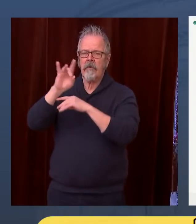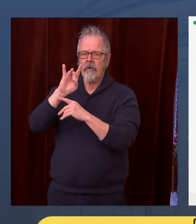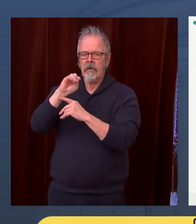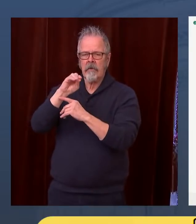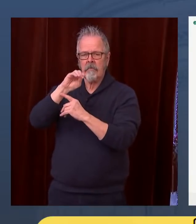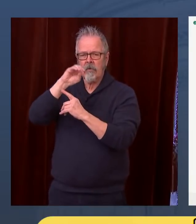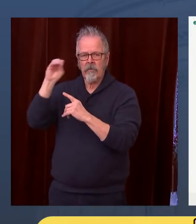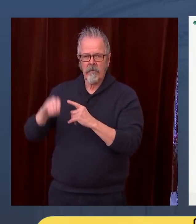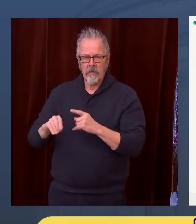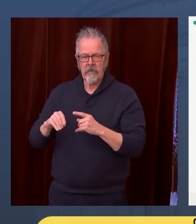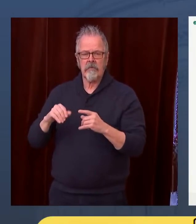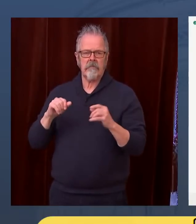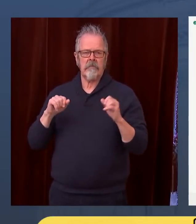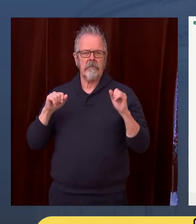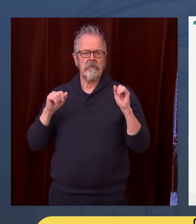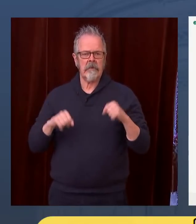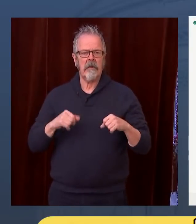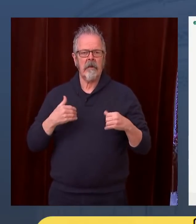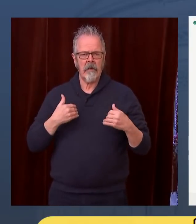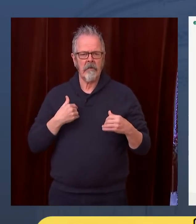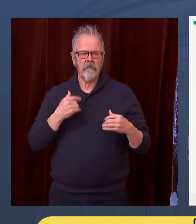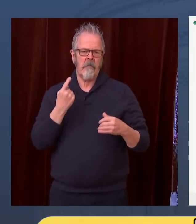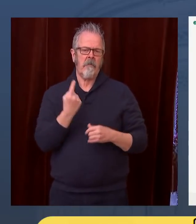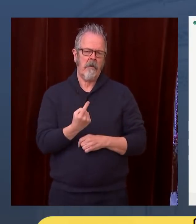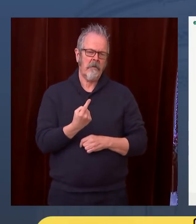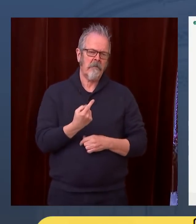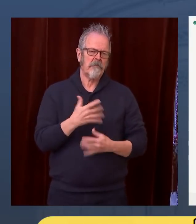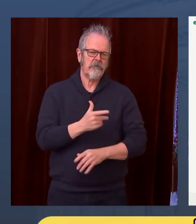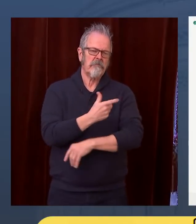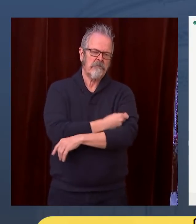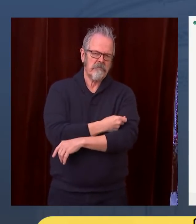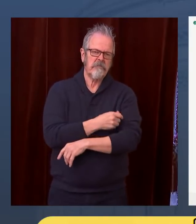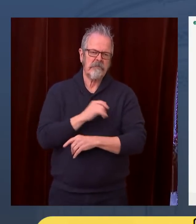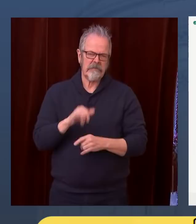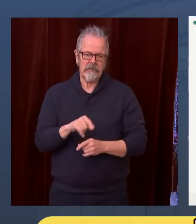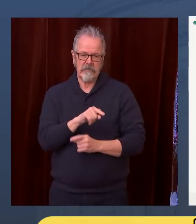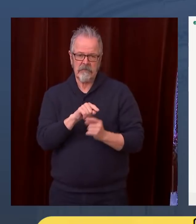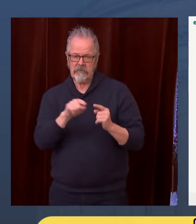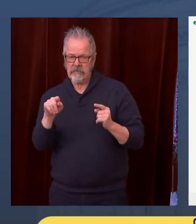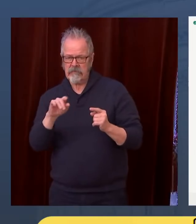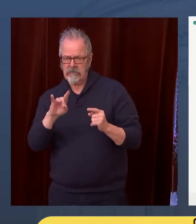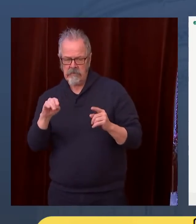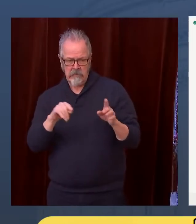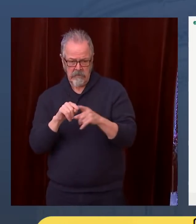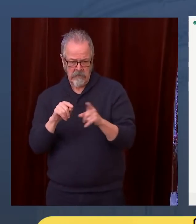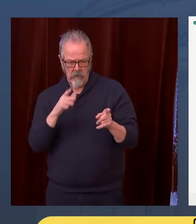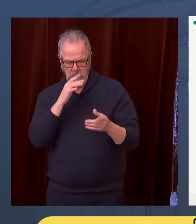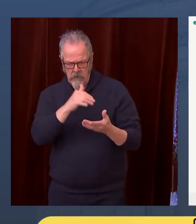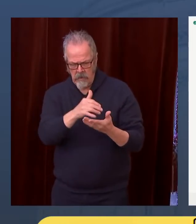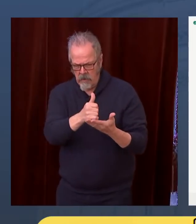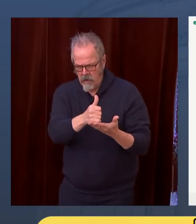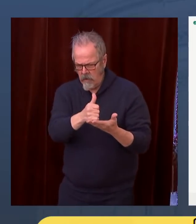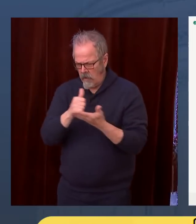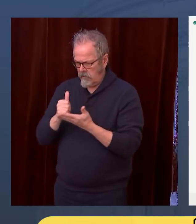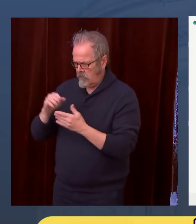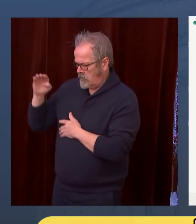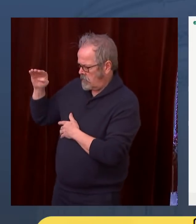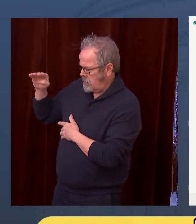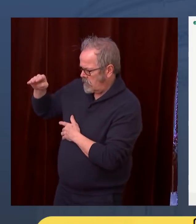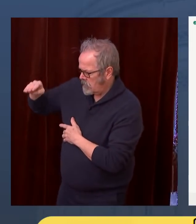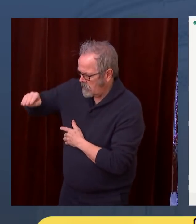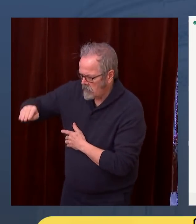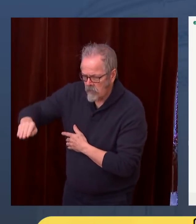is eligible has had one dose. That really helps us in the state of Washington, but that still implies there are people who have not